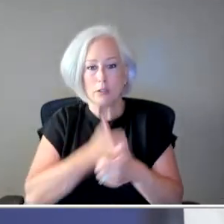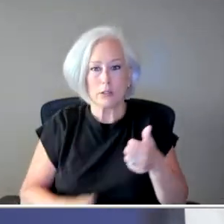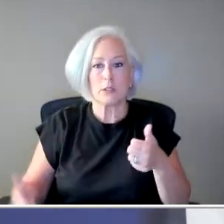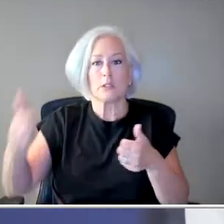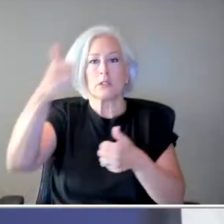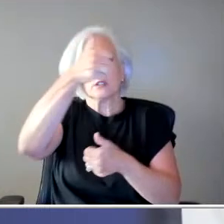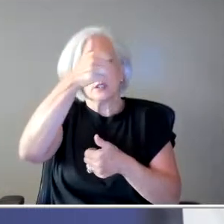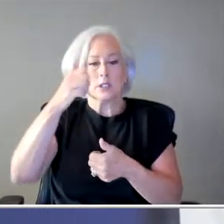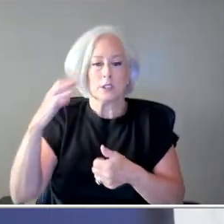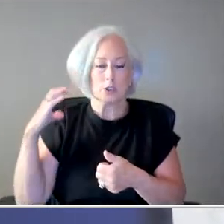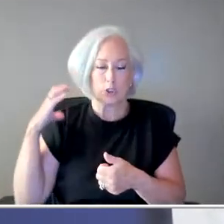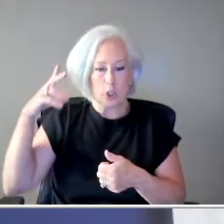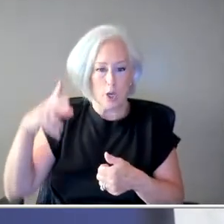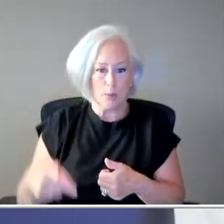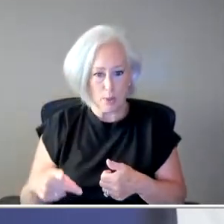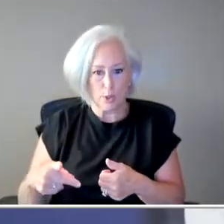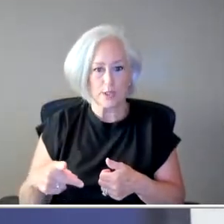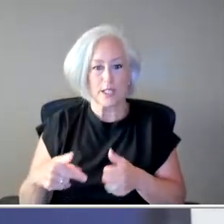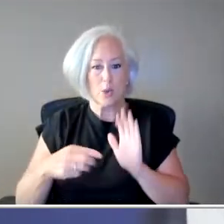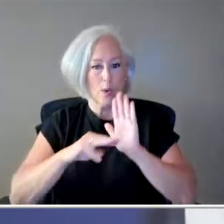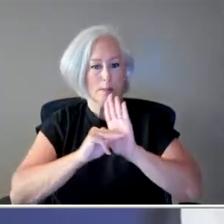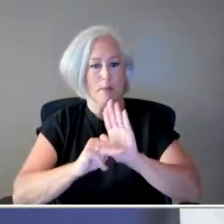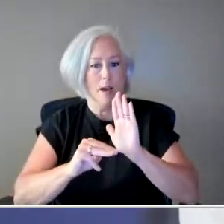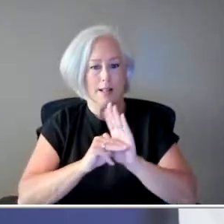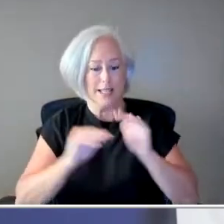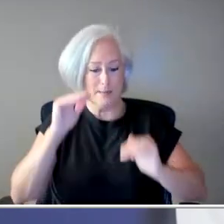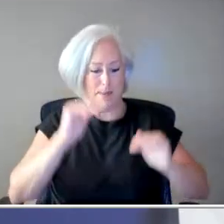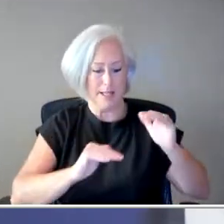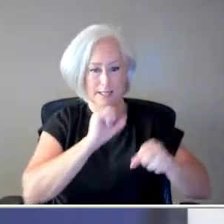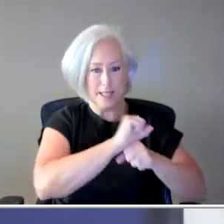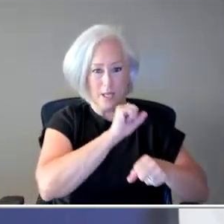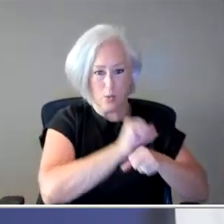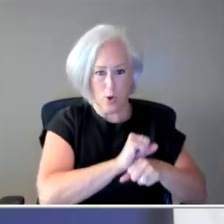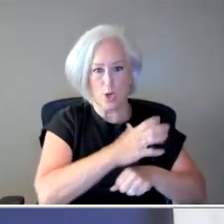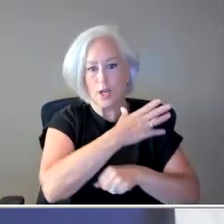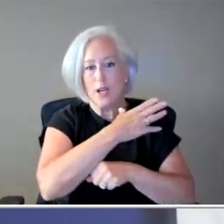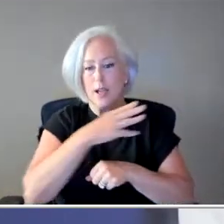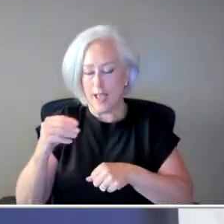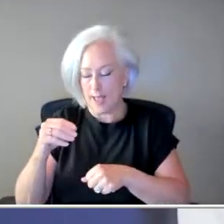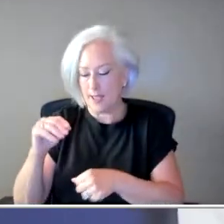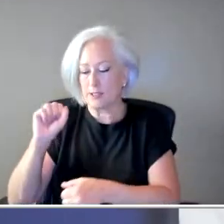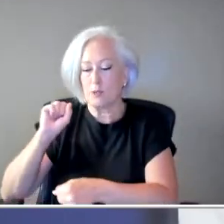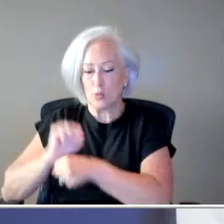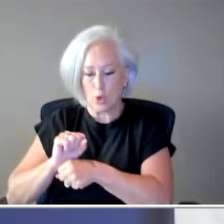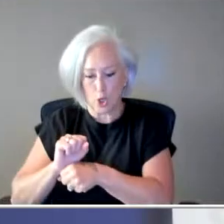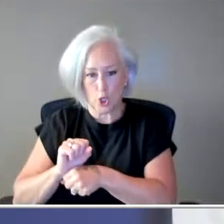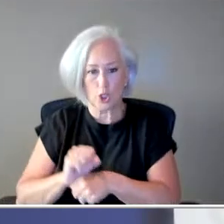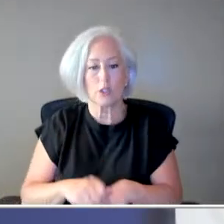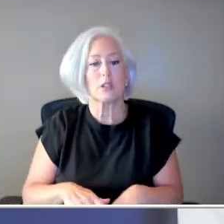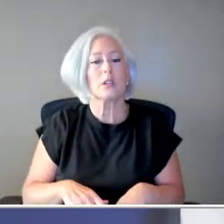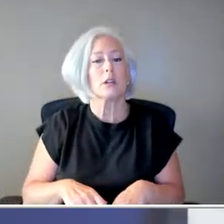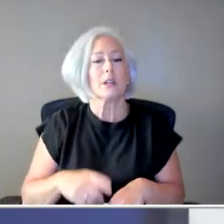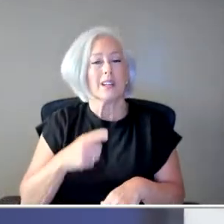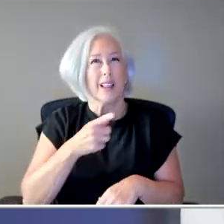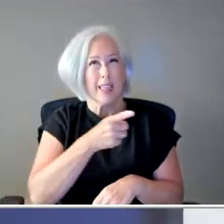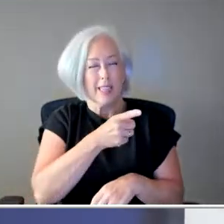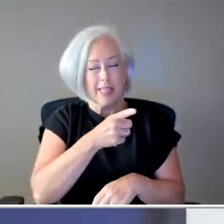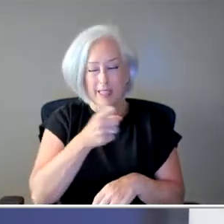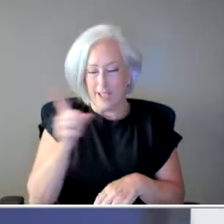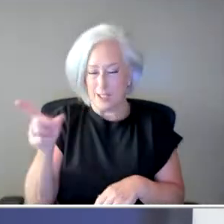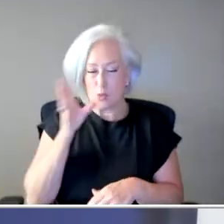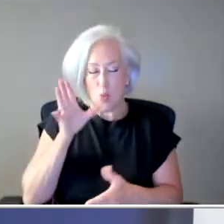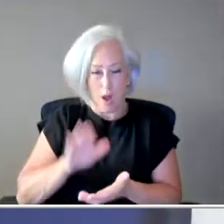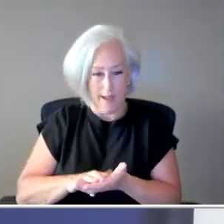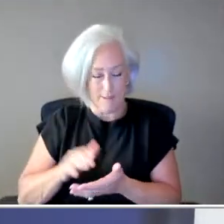balancing work and outside of work. His wife was a physician. They had many children, I think 6, he would